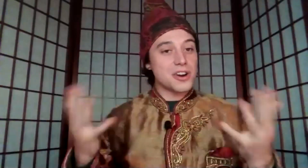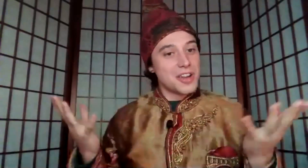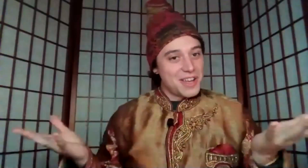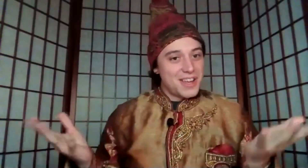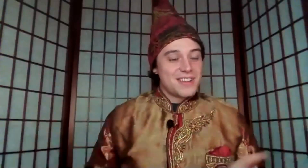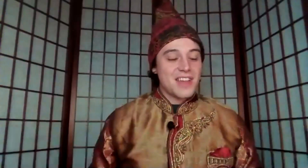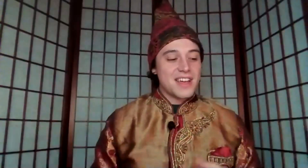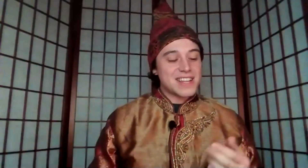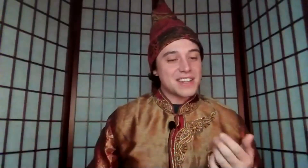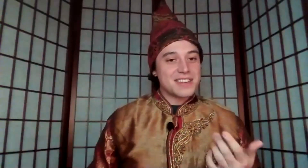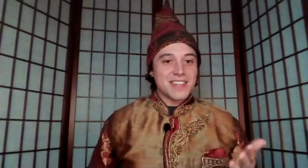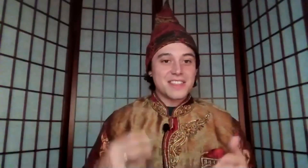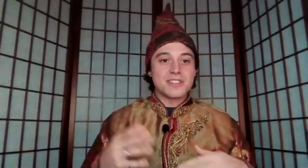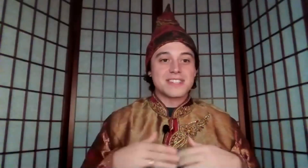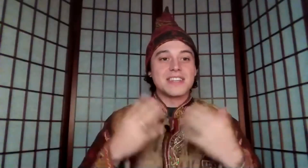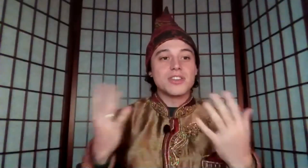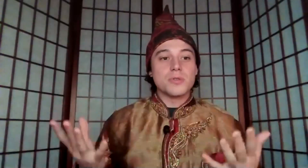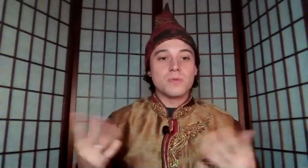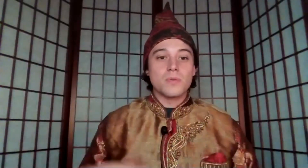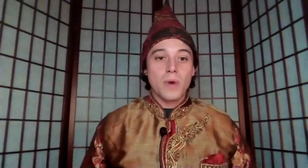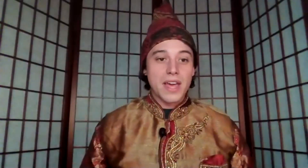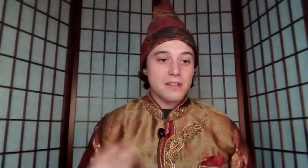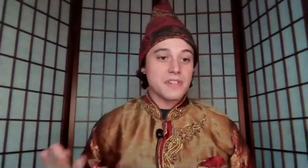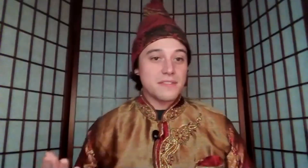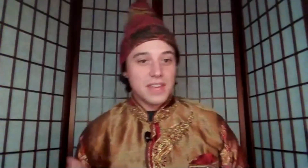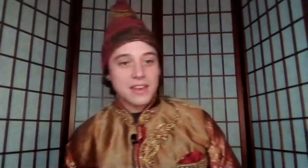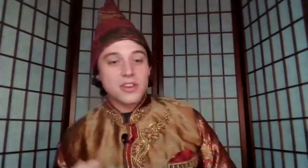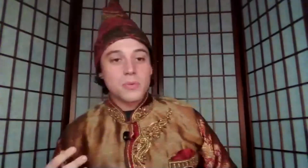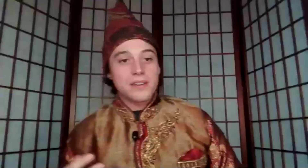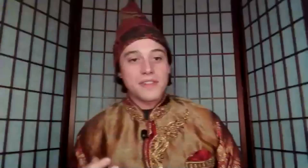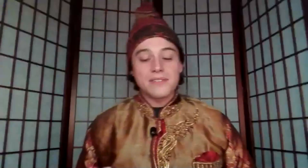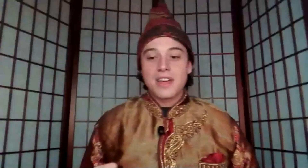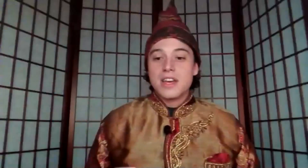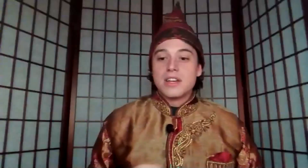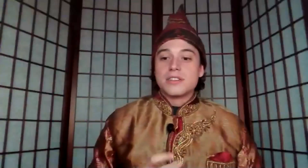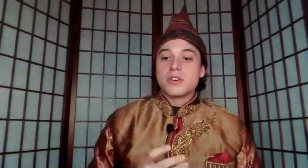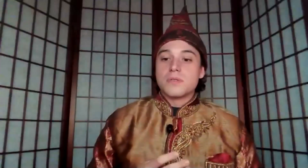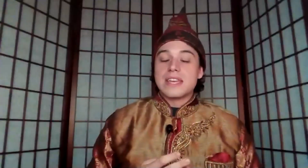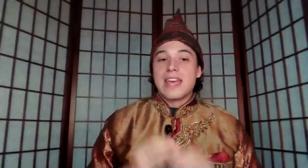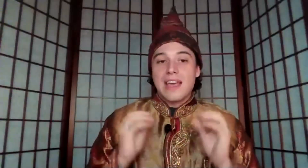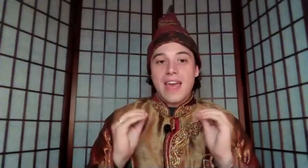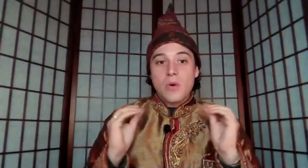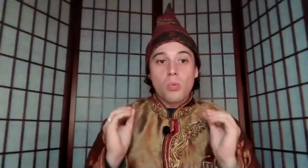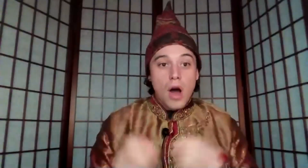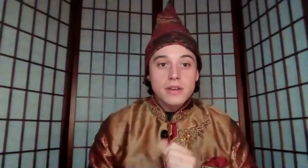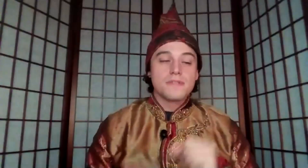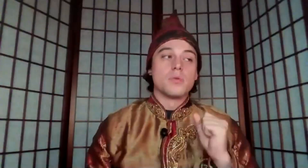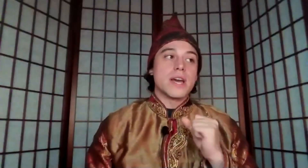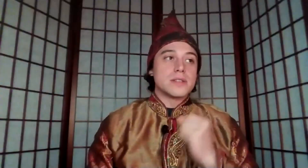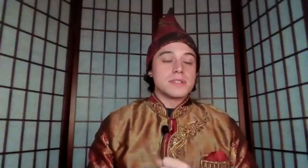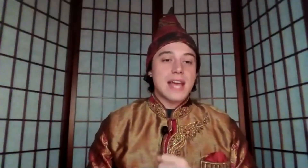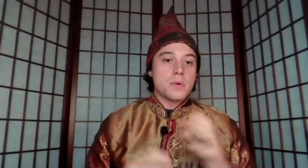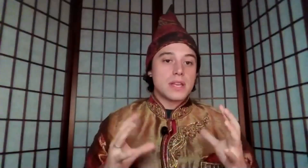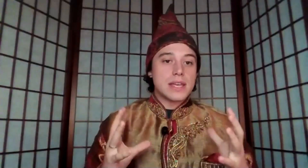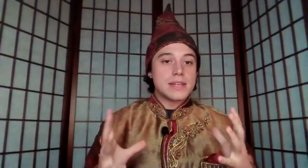they are not exactly dead. They're just in a new way of living and a new way of life. So a wonderful